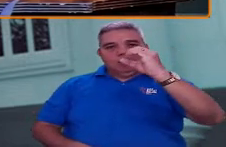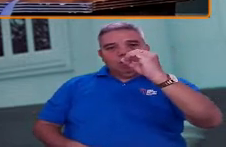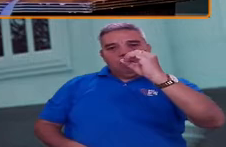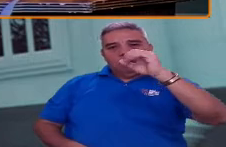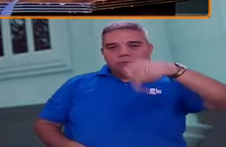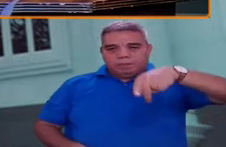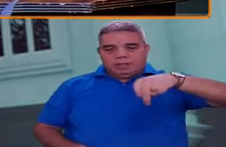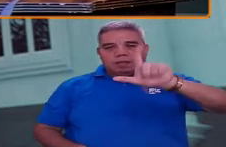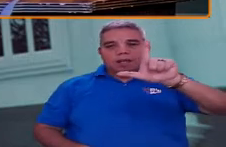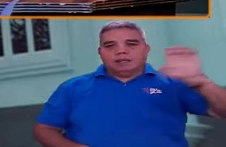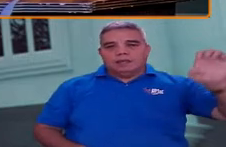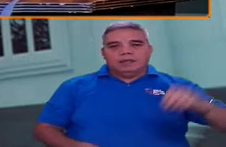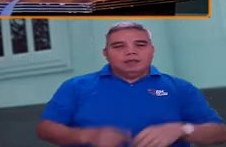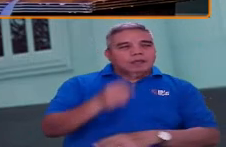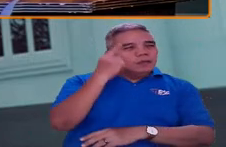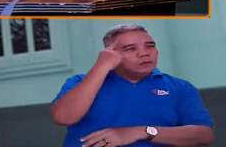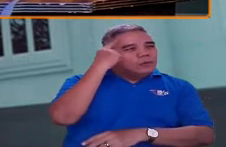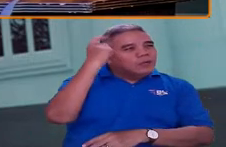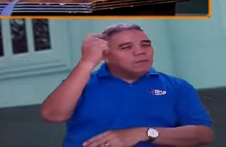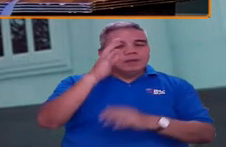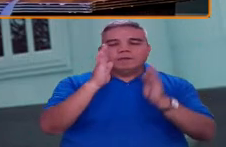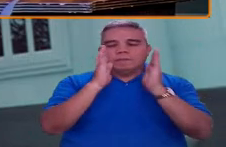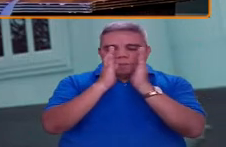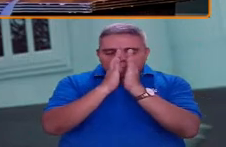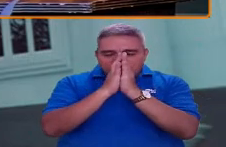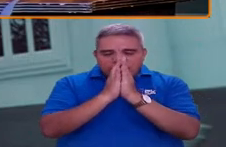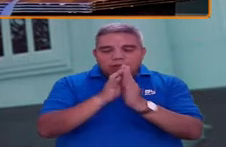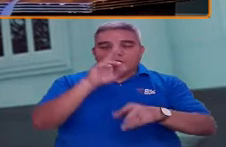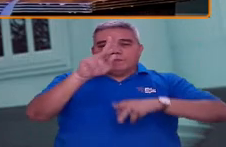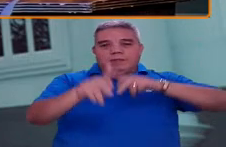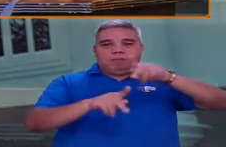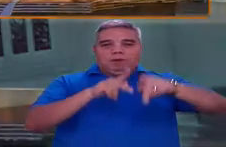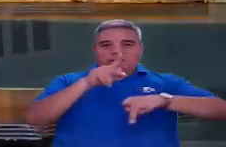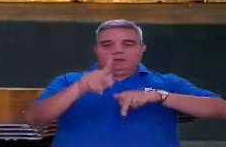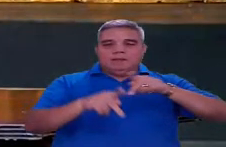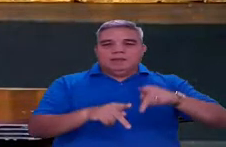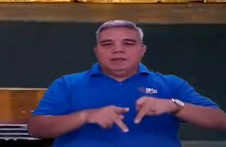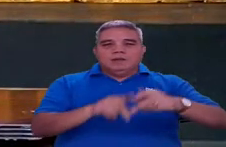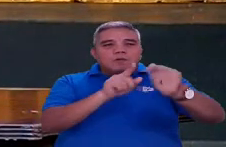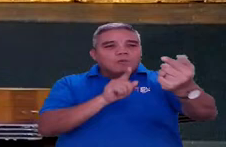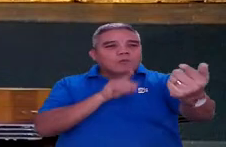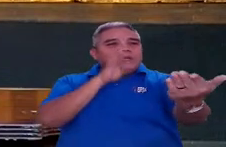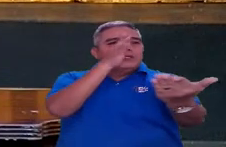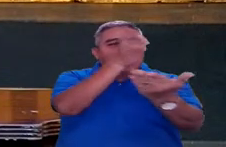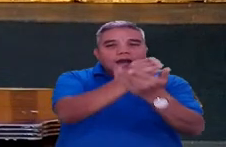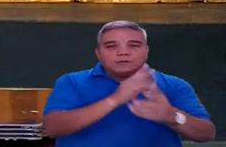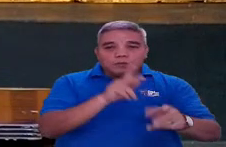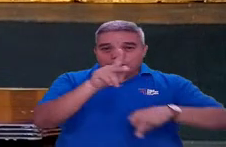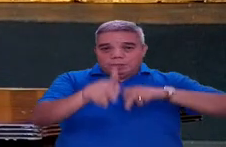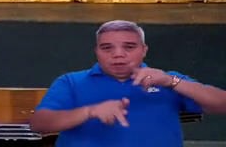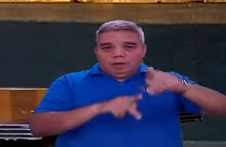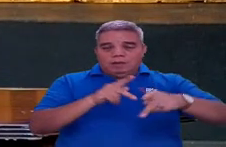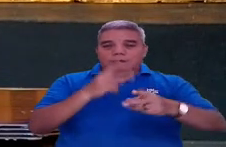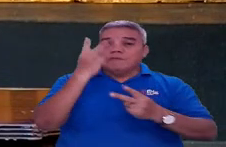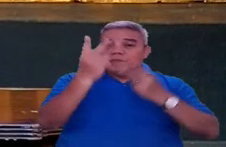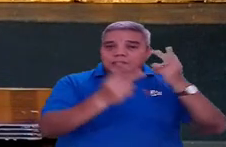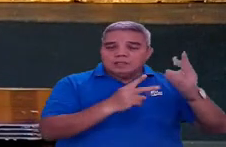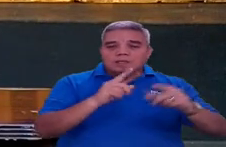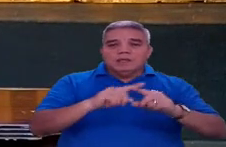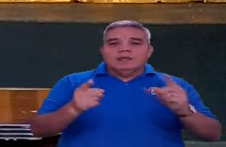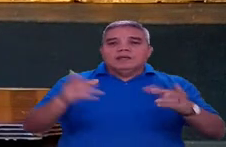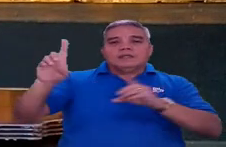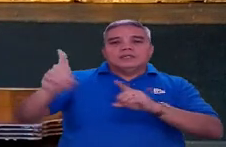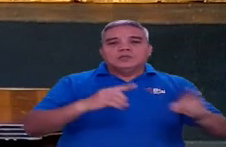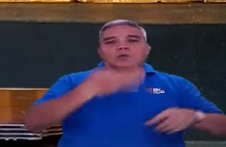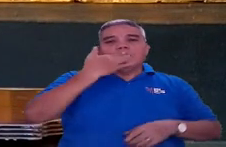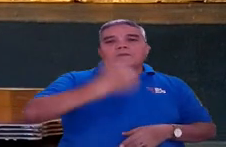people. Dream for people, pray for people, reach out to people. Let us